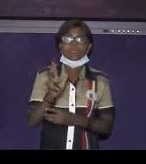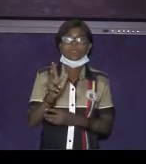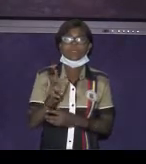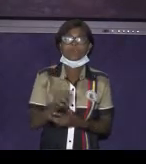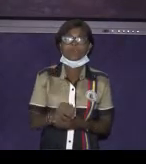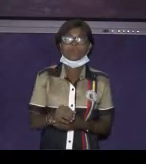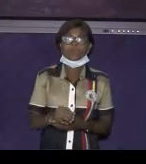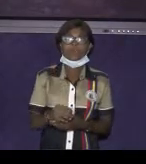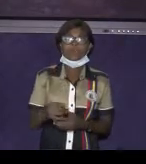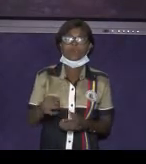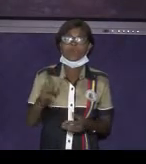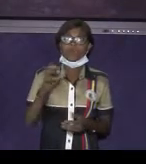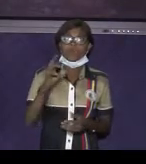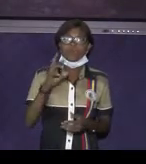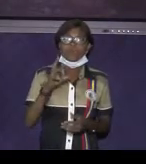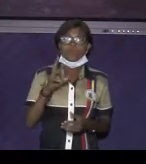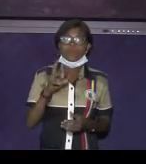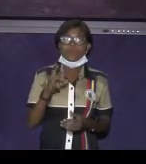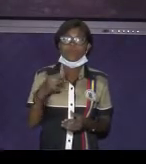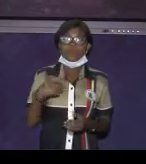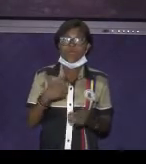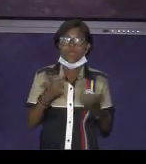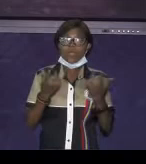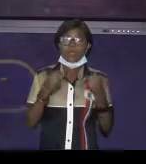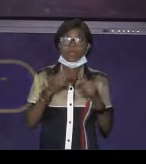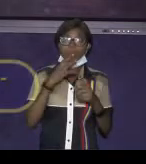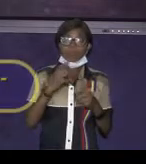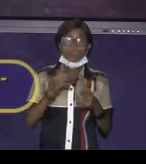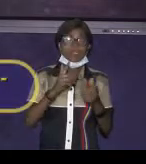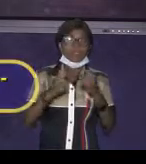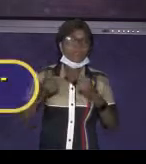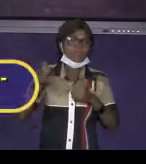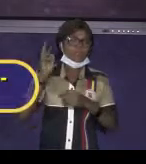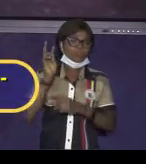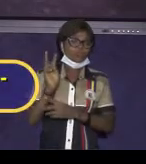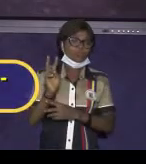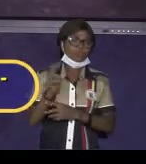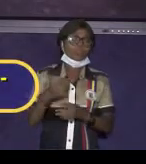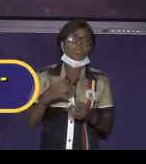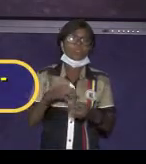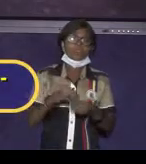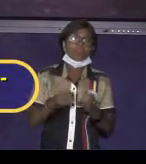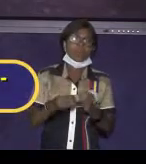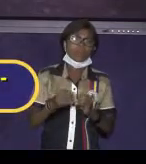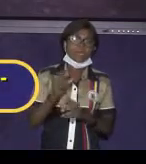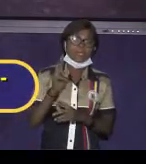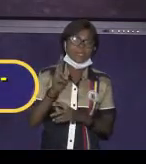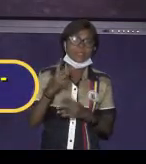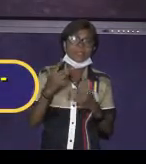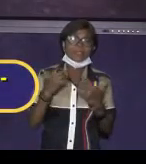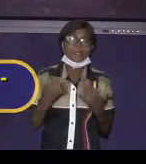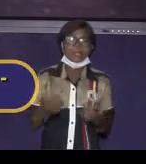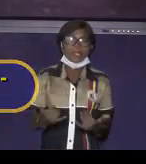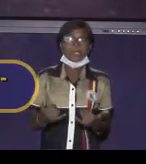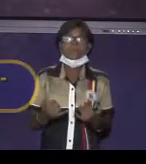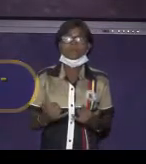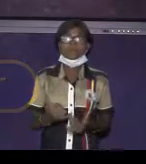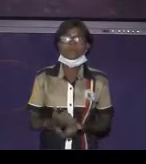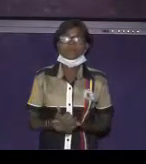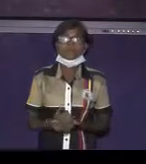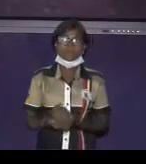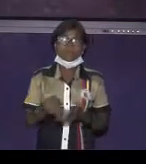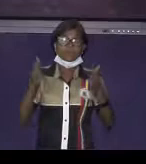Nigeria, we have talked about savanna and semi-arid, and we've talked about the right savanna. Now on